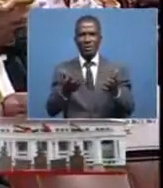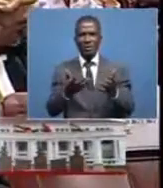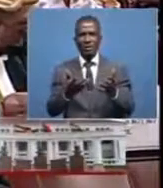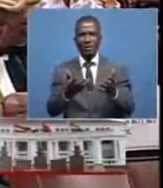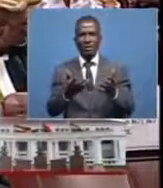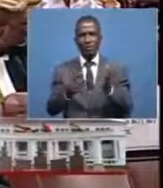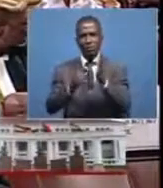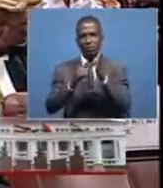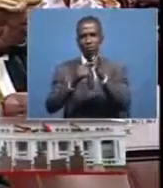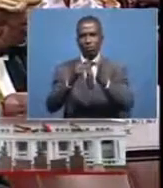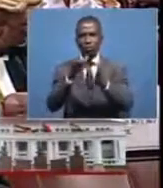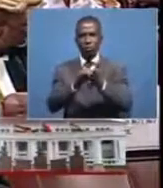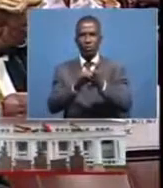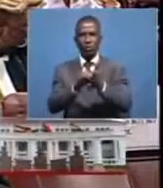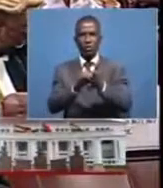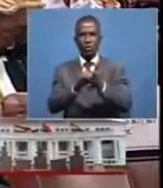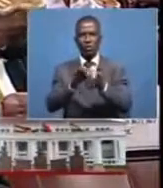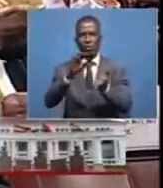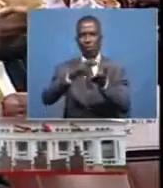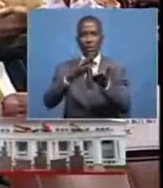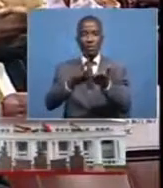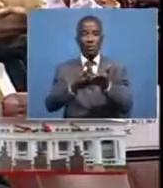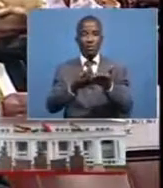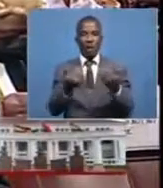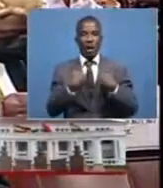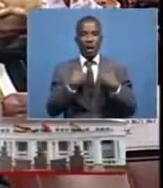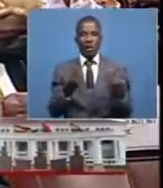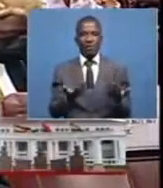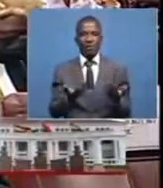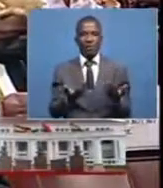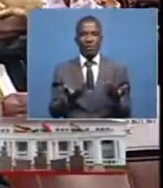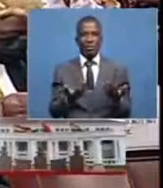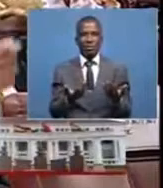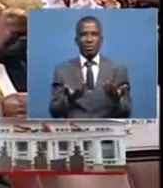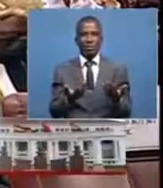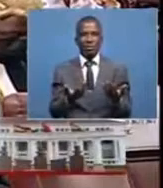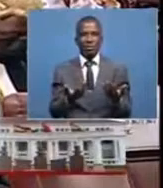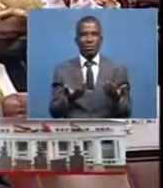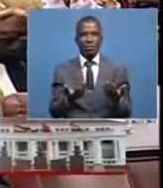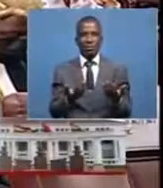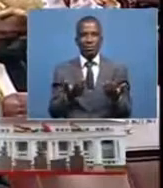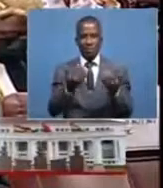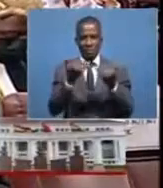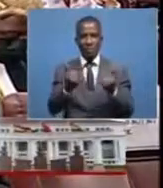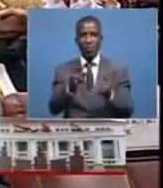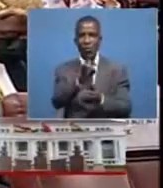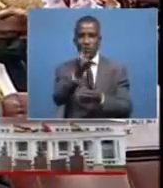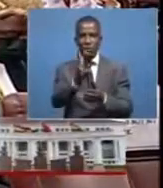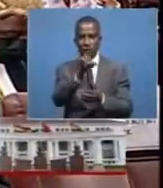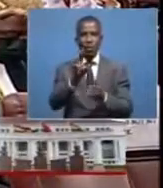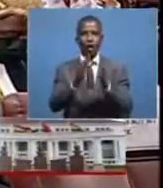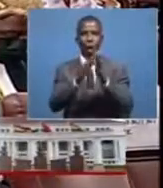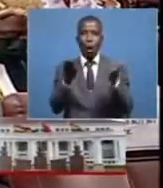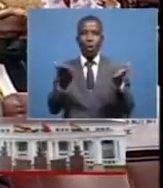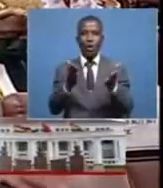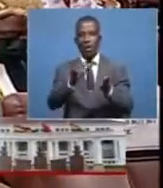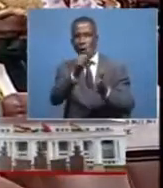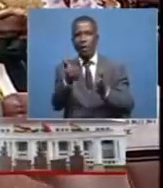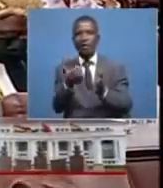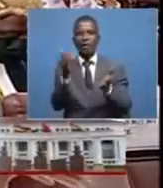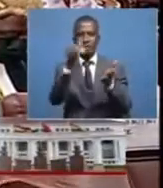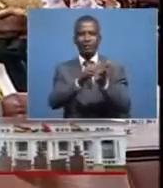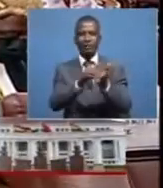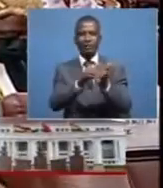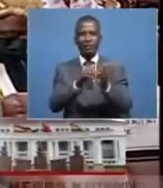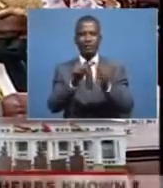the 28th of witnesses that would be heard. We close our case on that basis. We are applying to reopen our case,